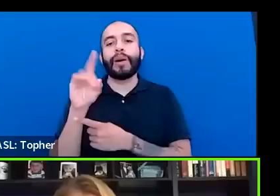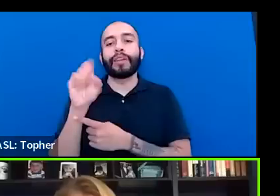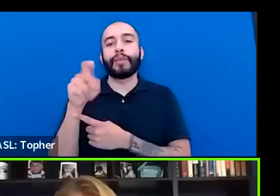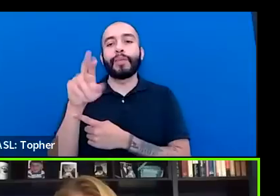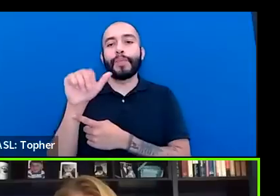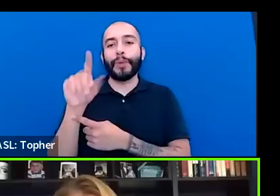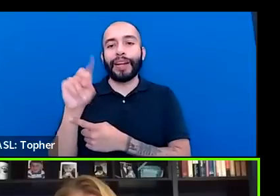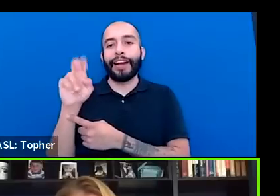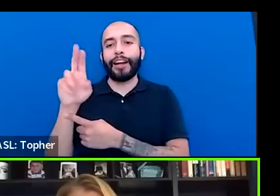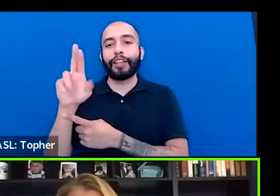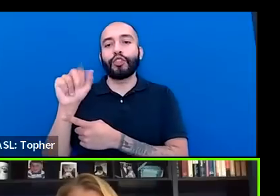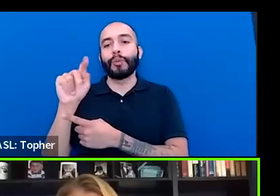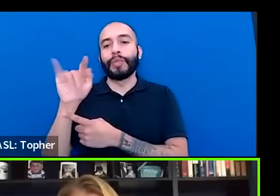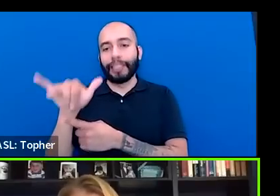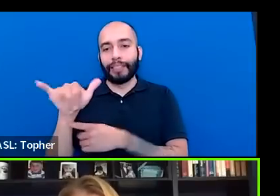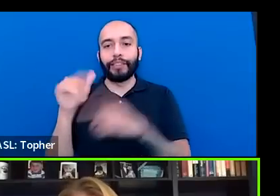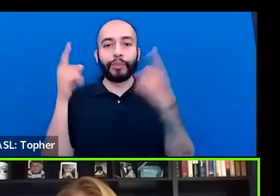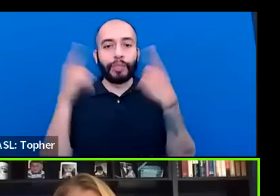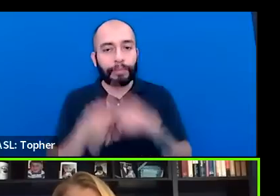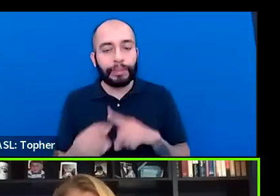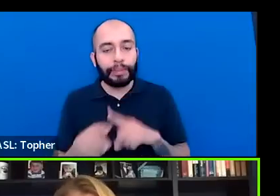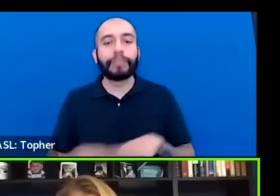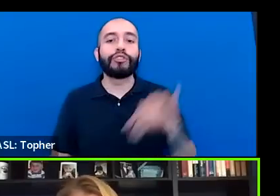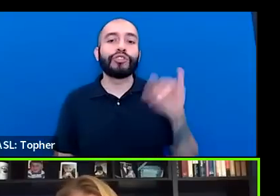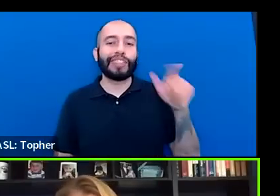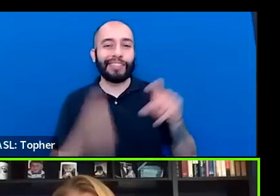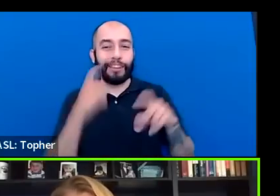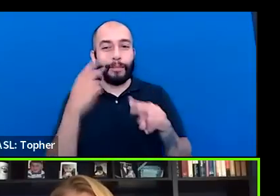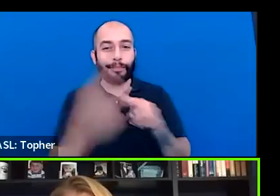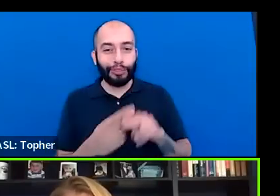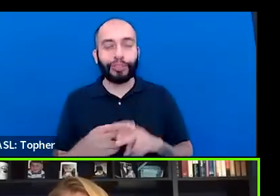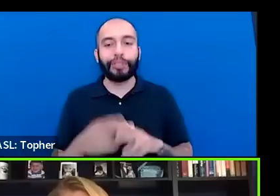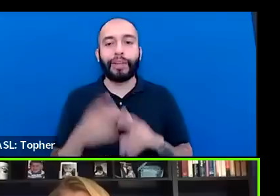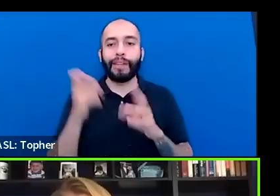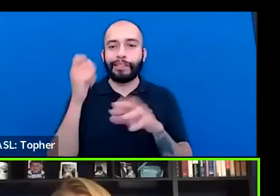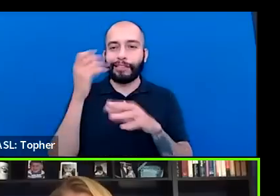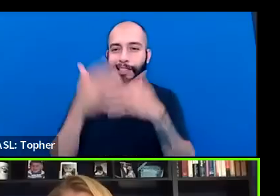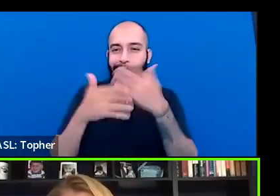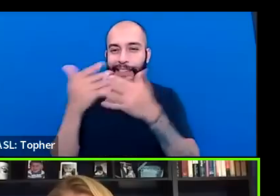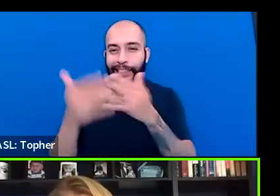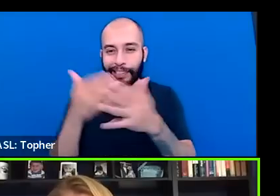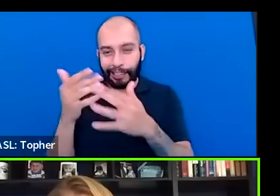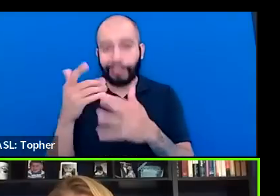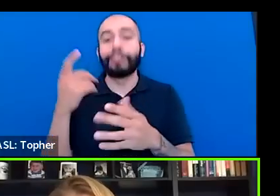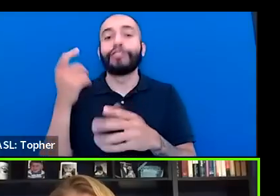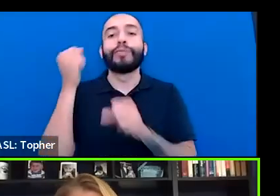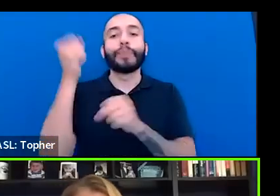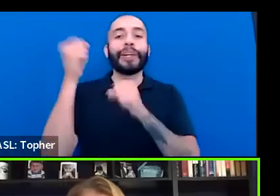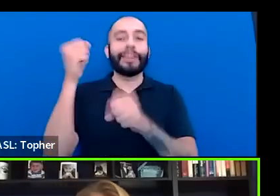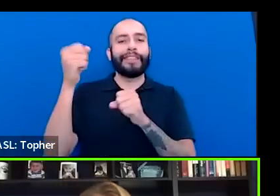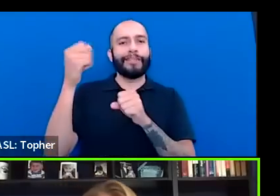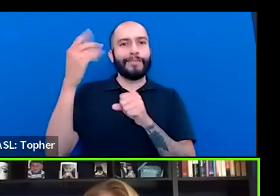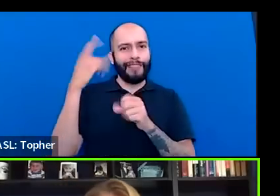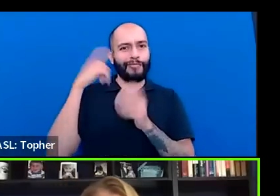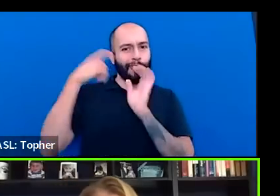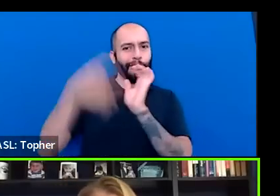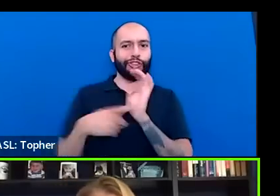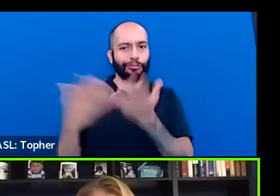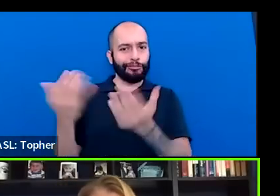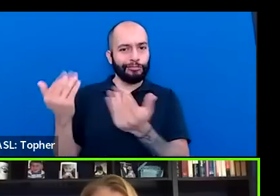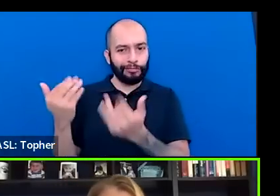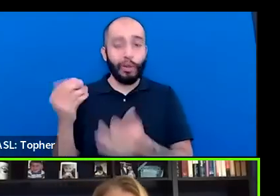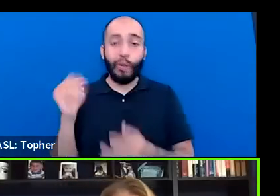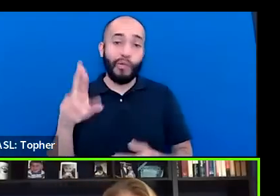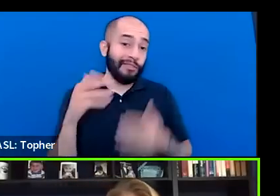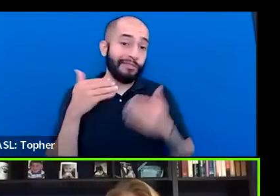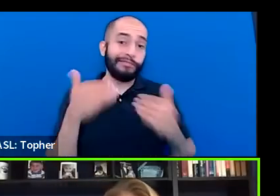for recognition, where we can actually have widespread unionization in big swaths all at once. We're this close